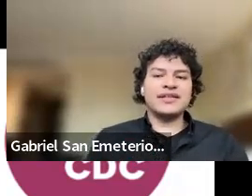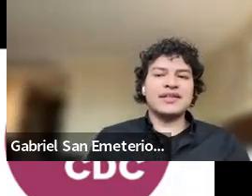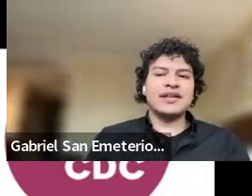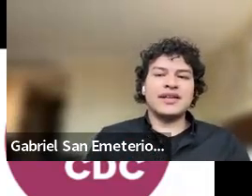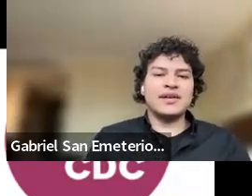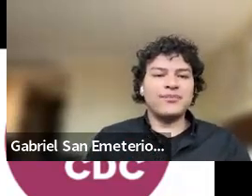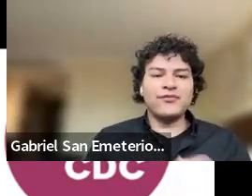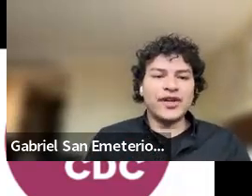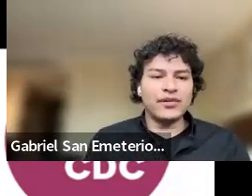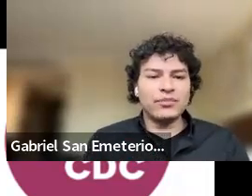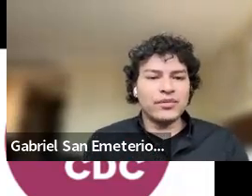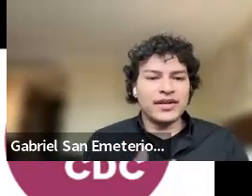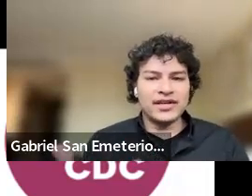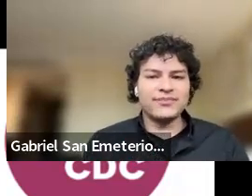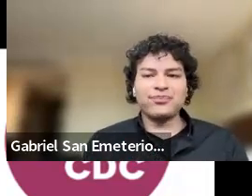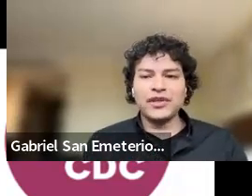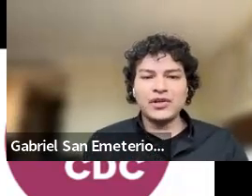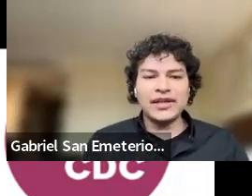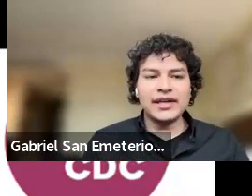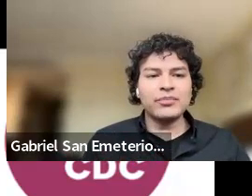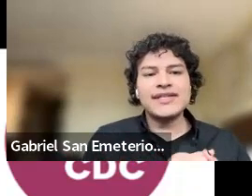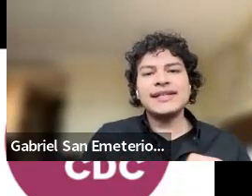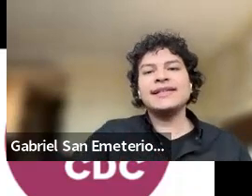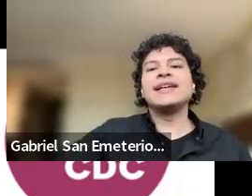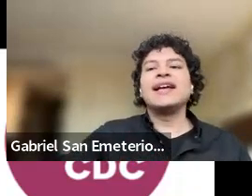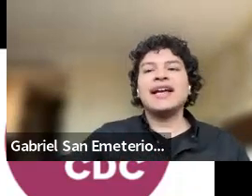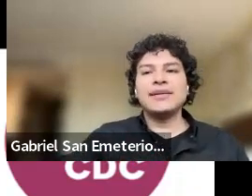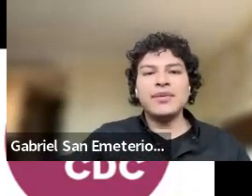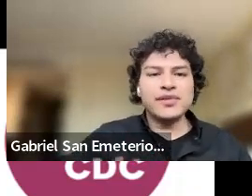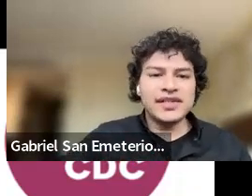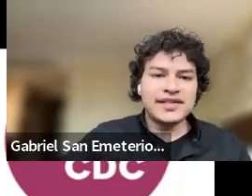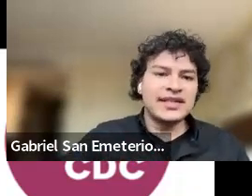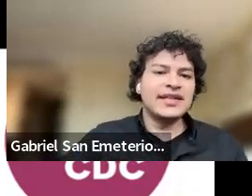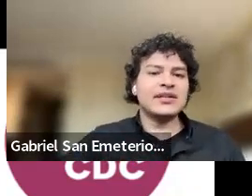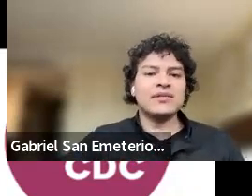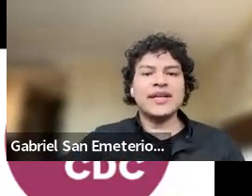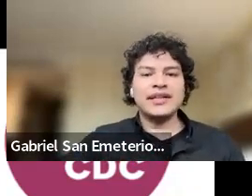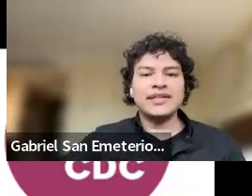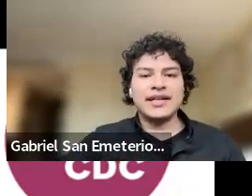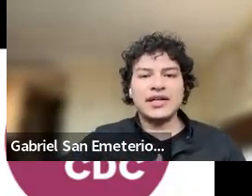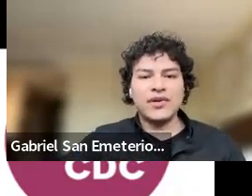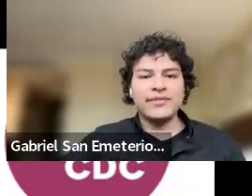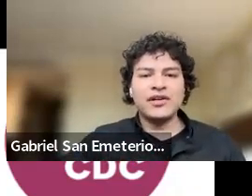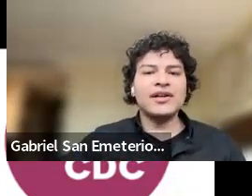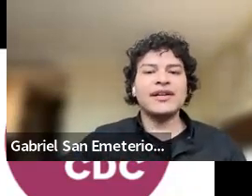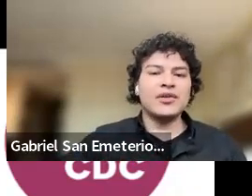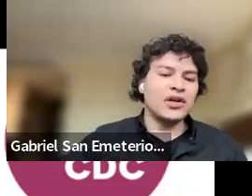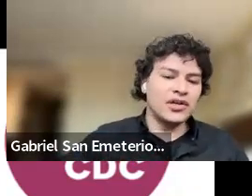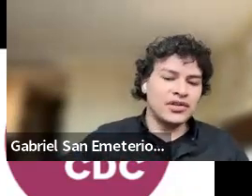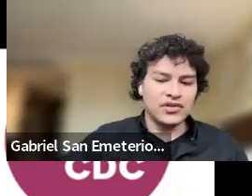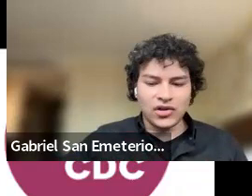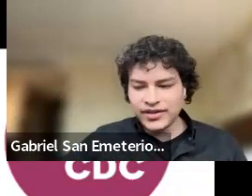There is a federal, legal precedent, and the People's CDC has a great